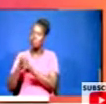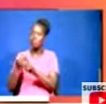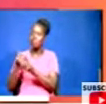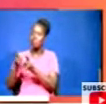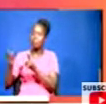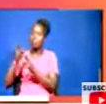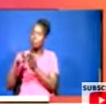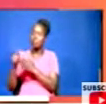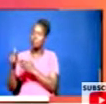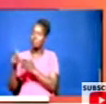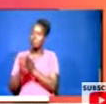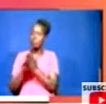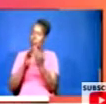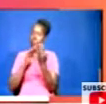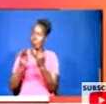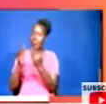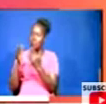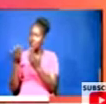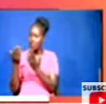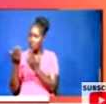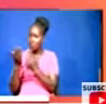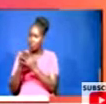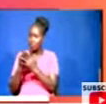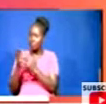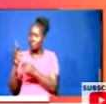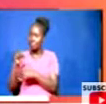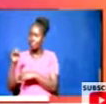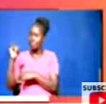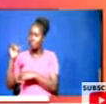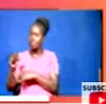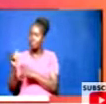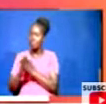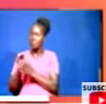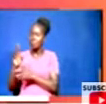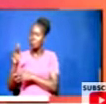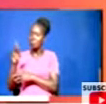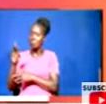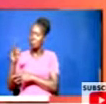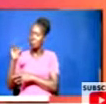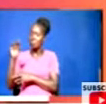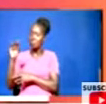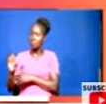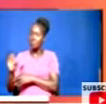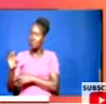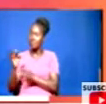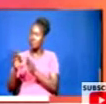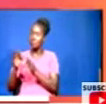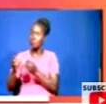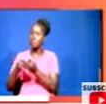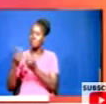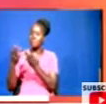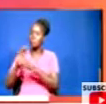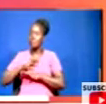prices, like the war between Russia and Ukraine. Yep. Have affected us. So if we start to produce and we produce enough, what can